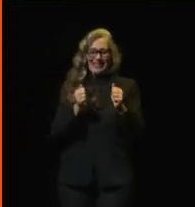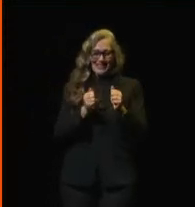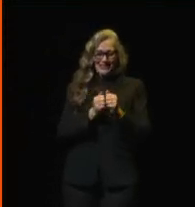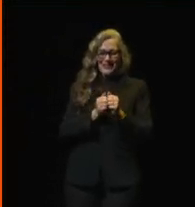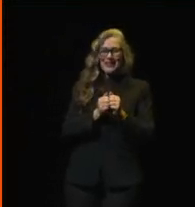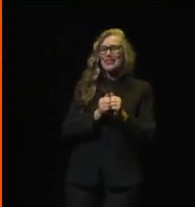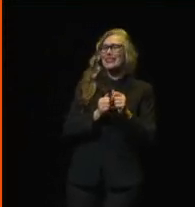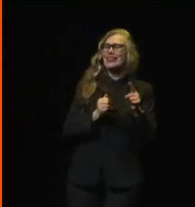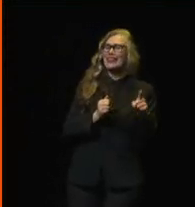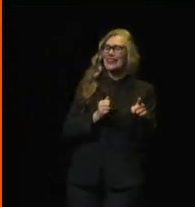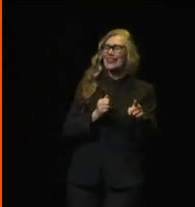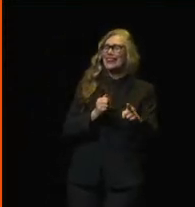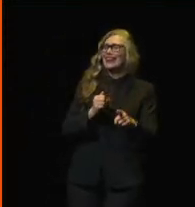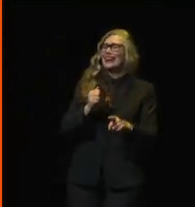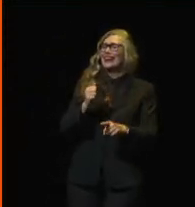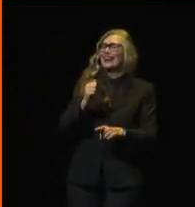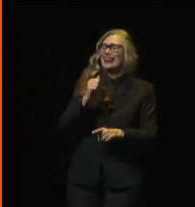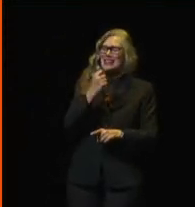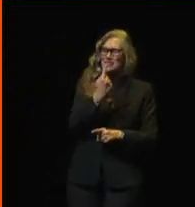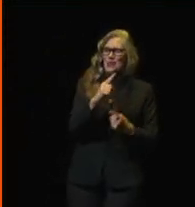blessed be the fruit.